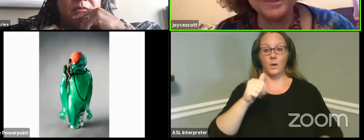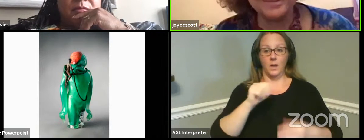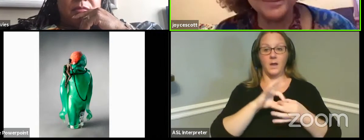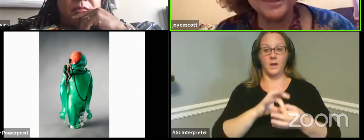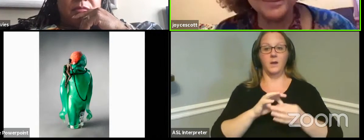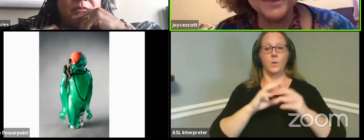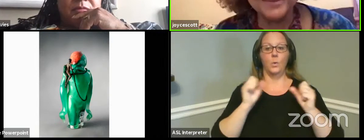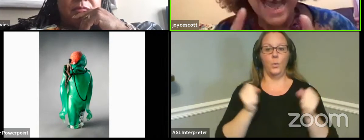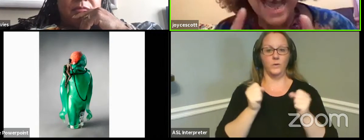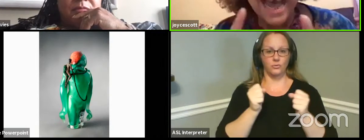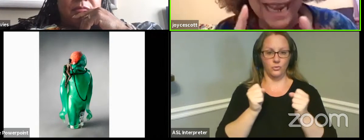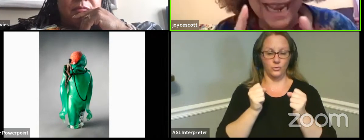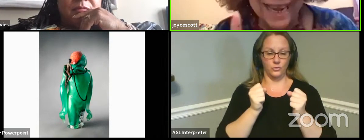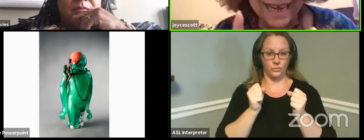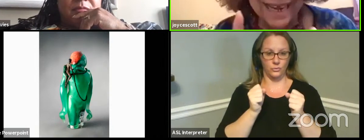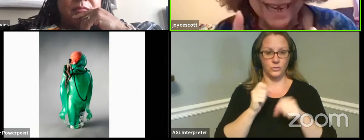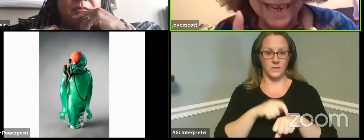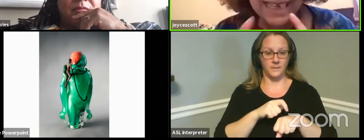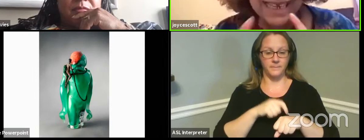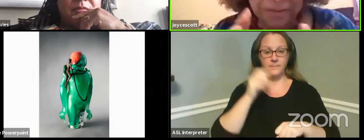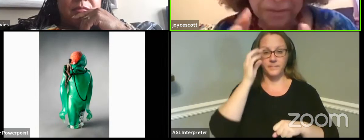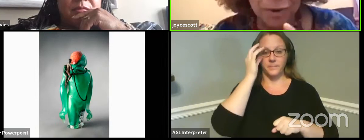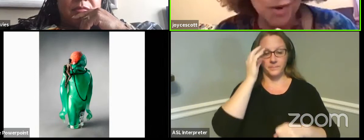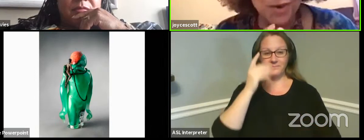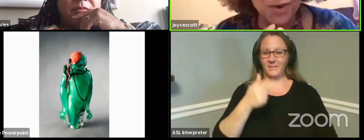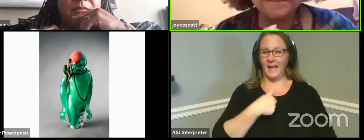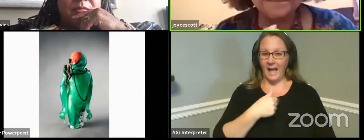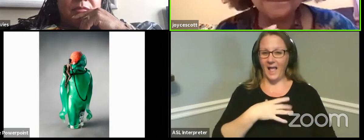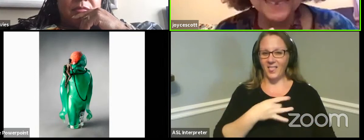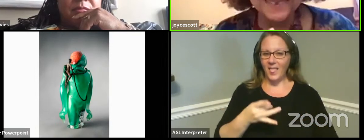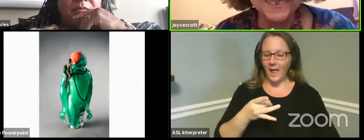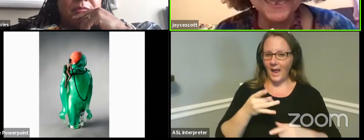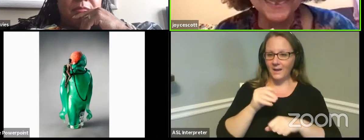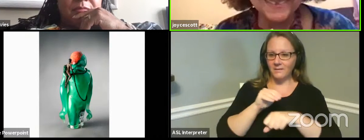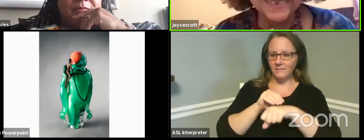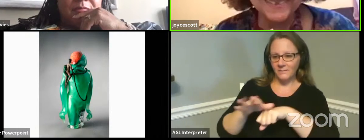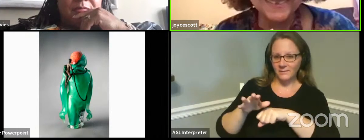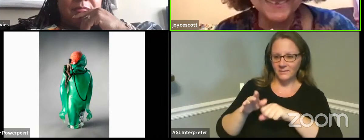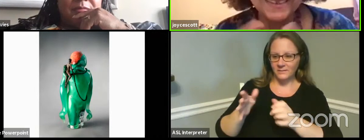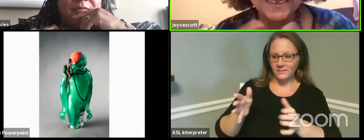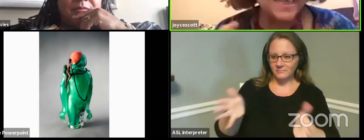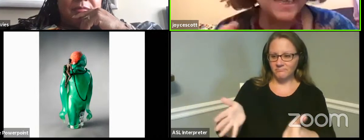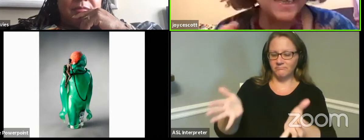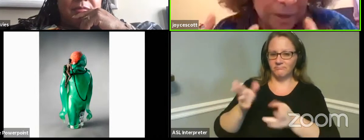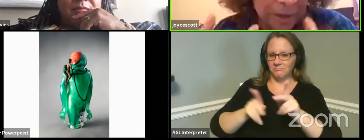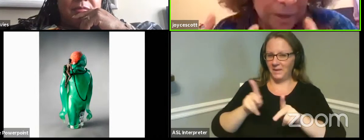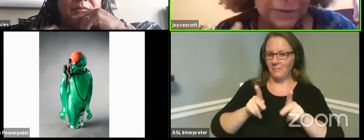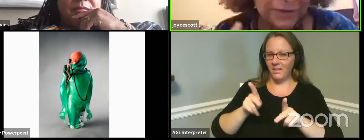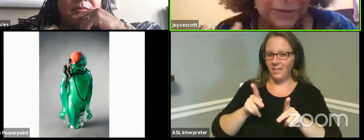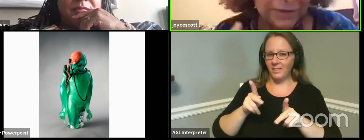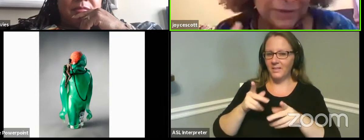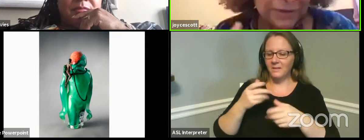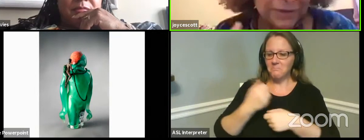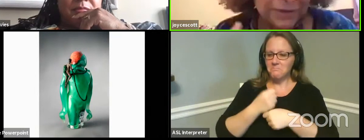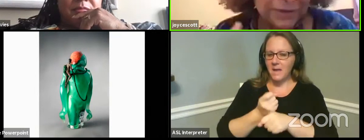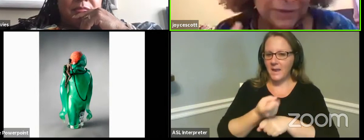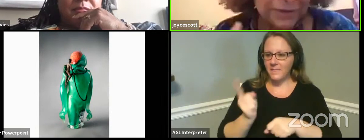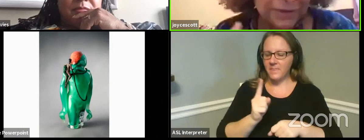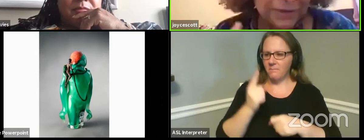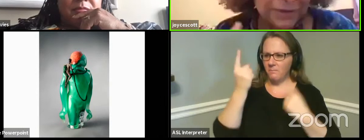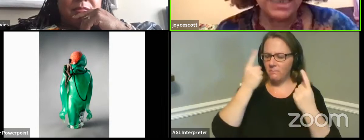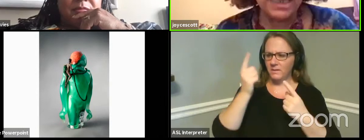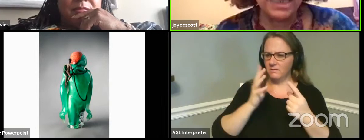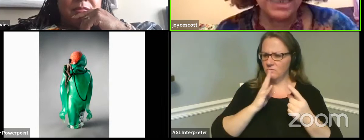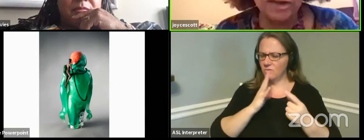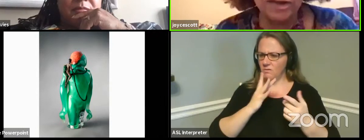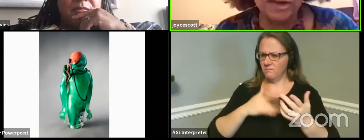I like to get people going. That's how you get people to say things sometimes that they wouldn't